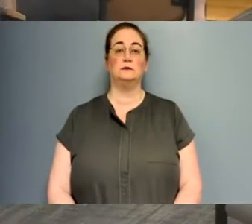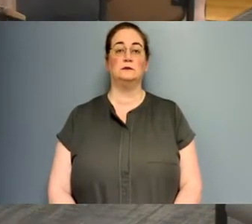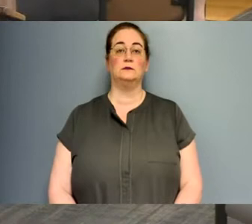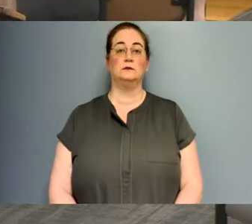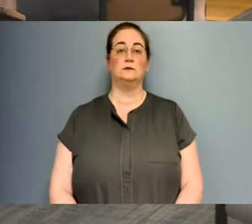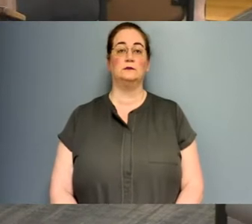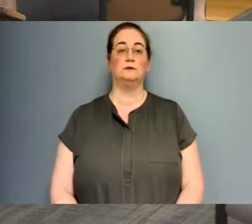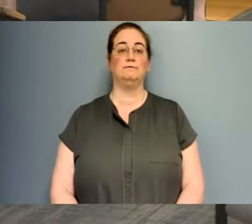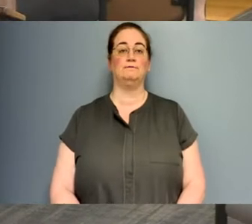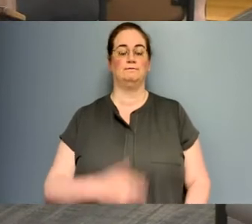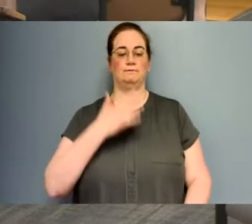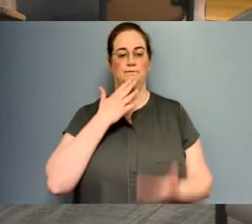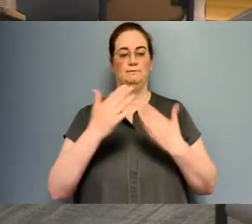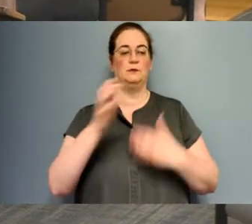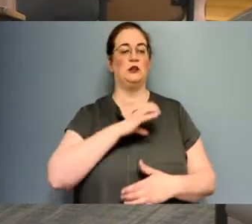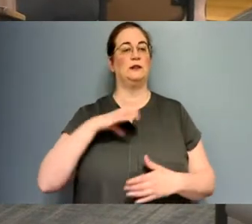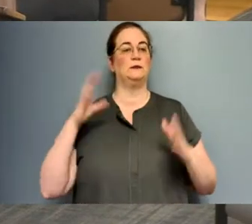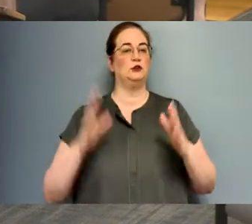All right, good morning, commissioners.